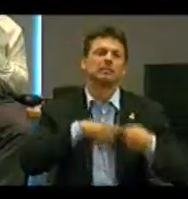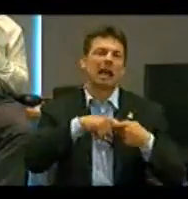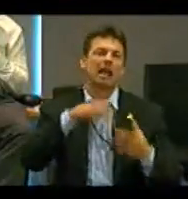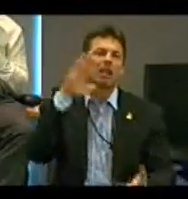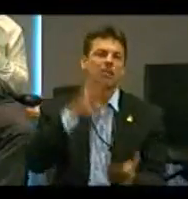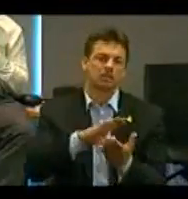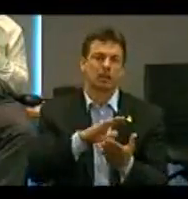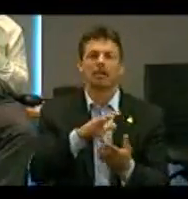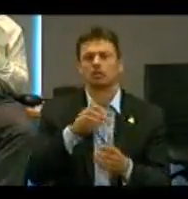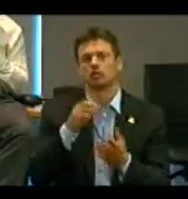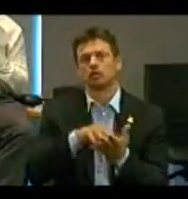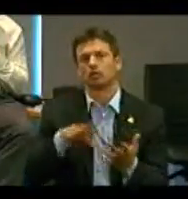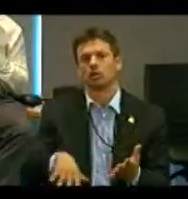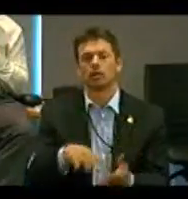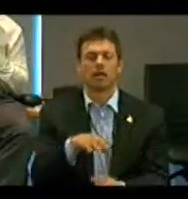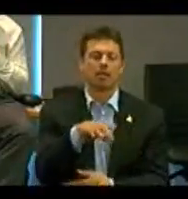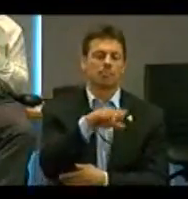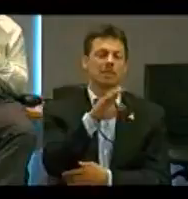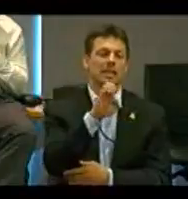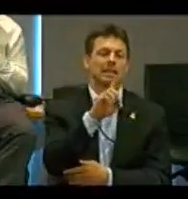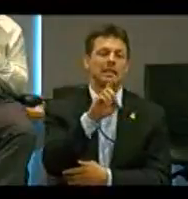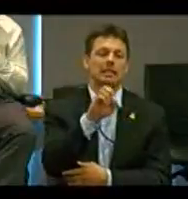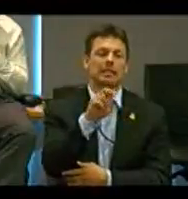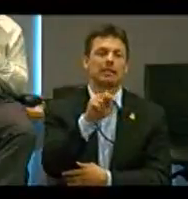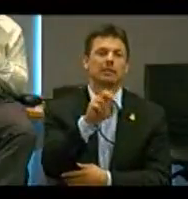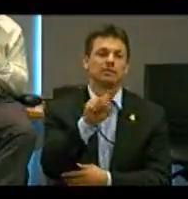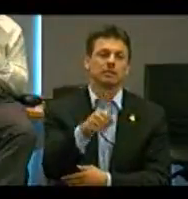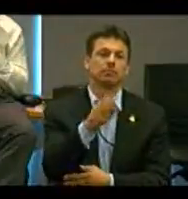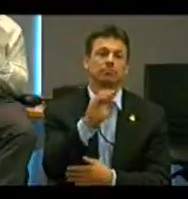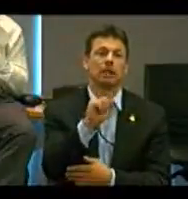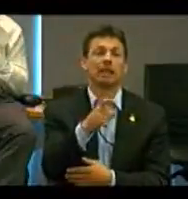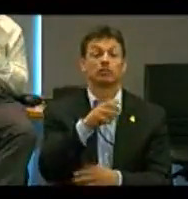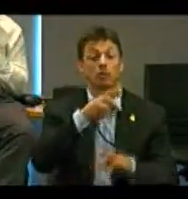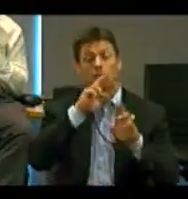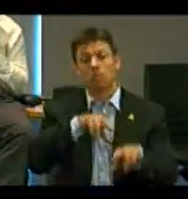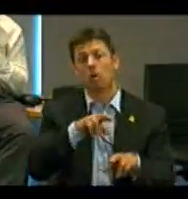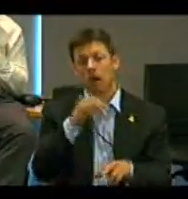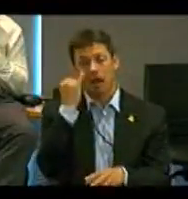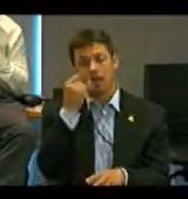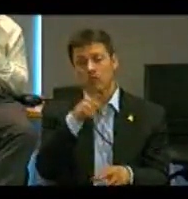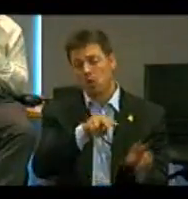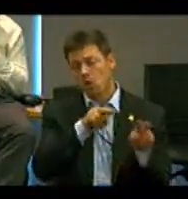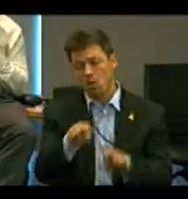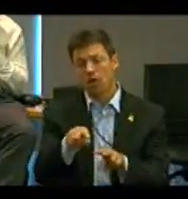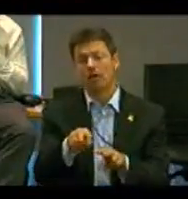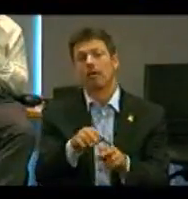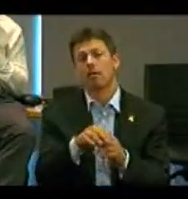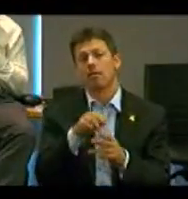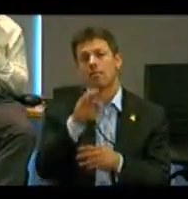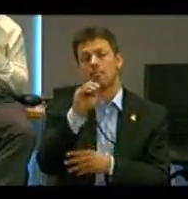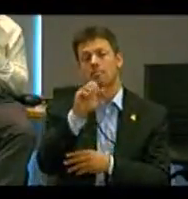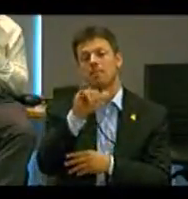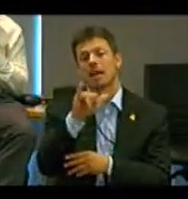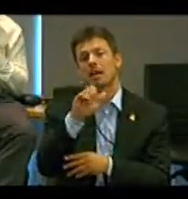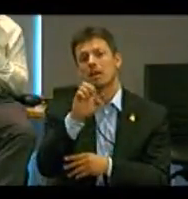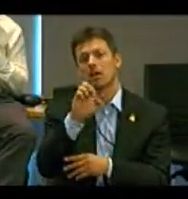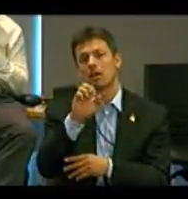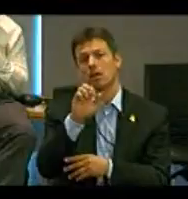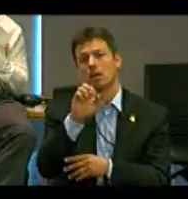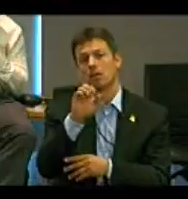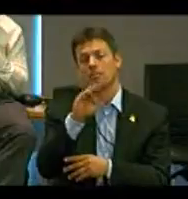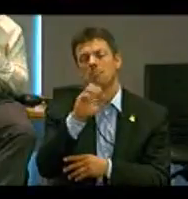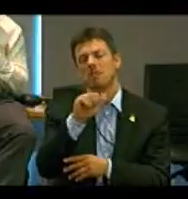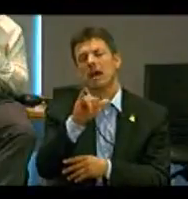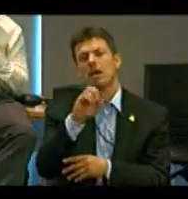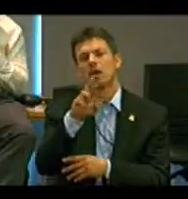that even Max Eden's own report, if you look at Mayor Bloomberg's